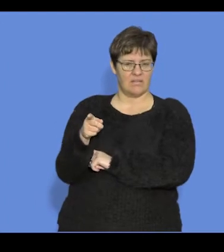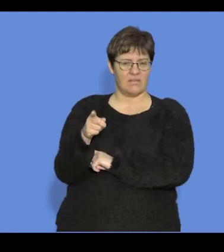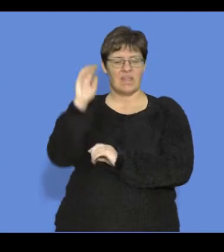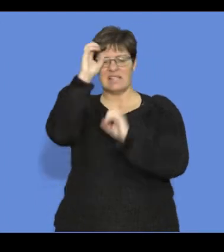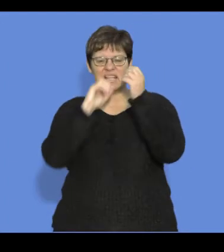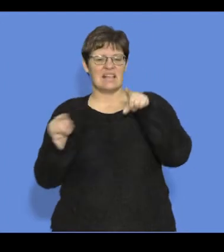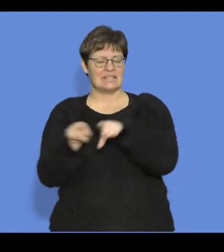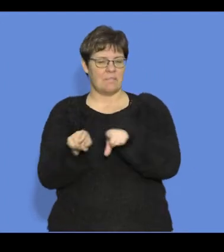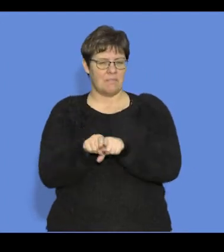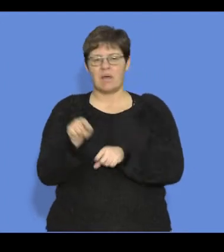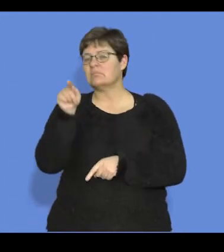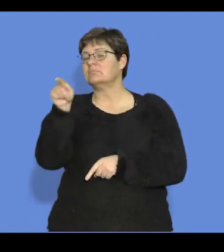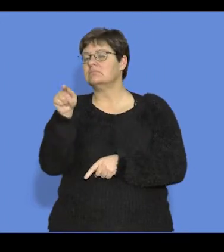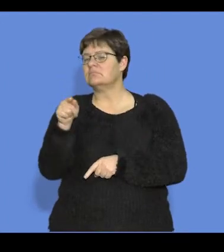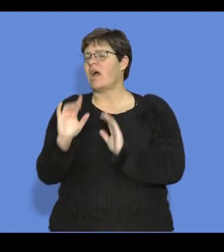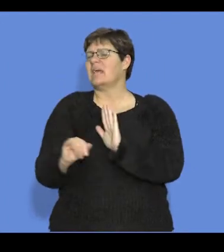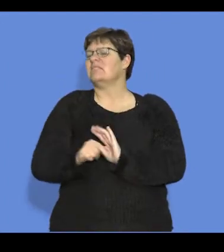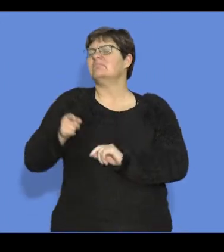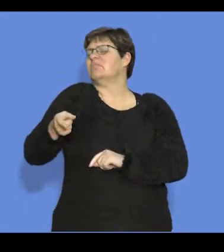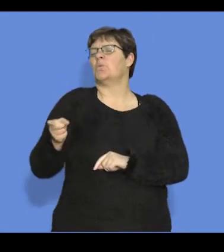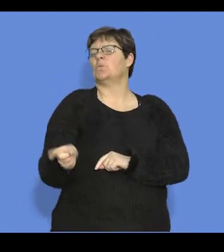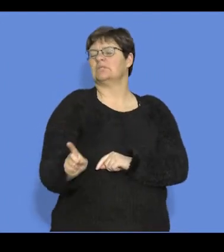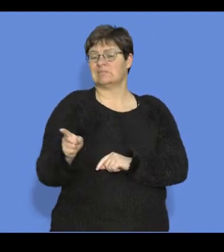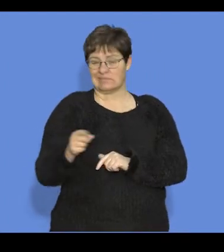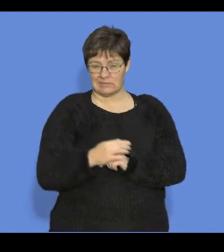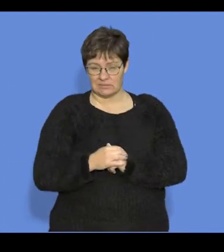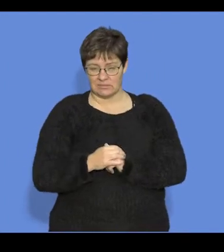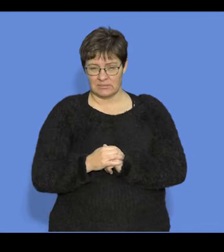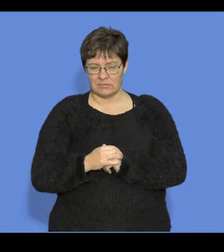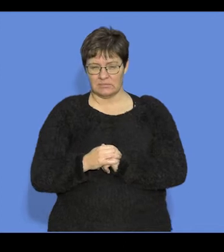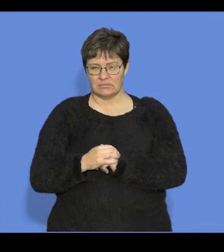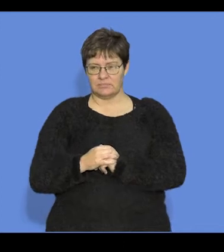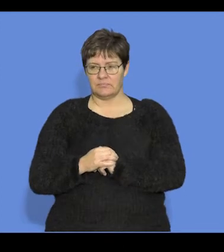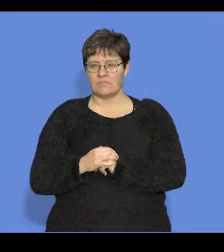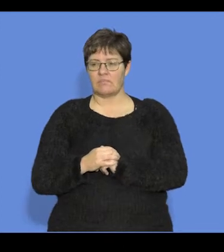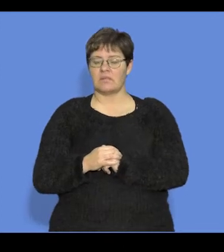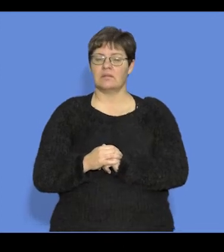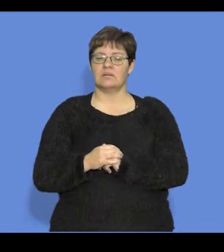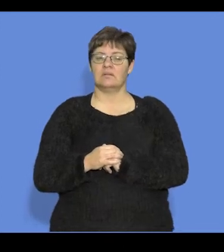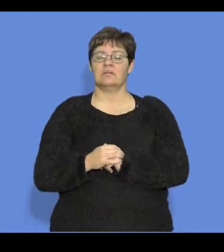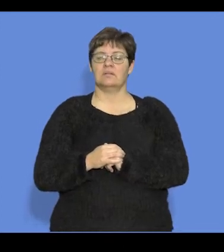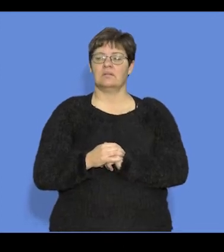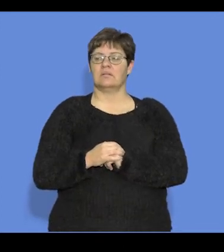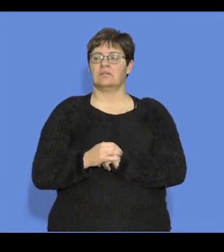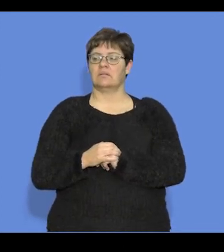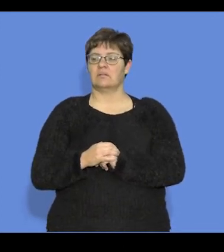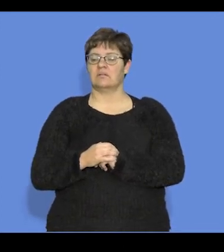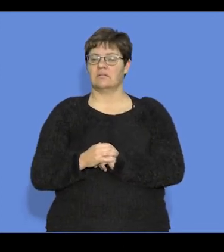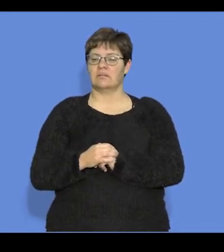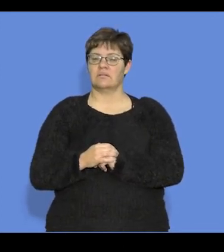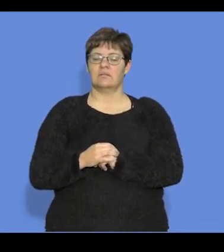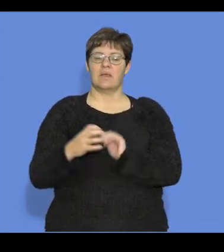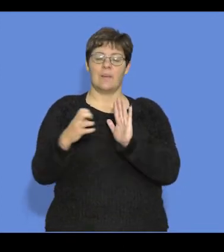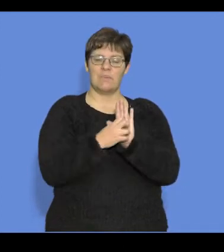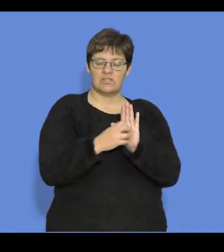of cells like this, and you have to say what these are. You also have, so that's